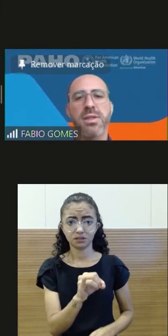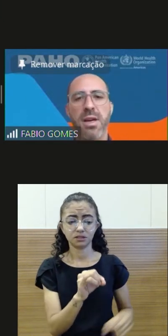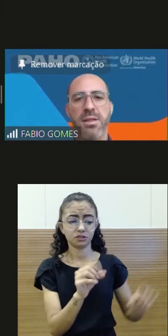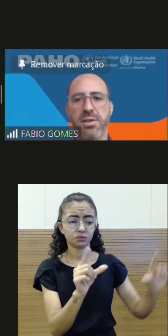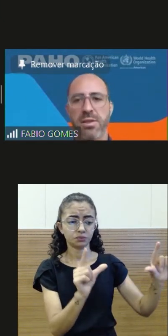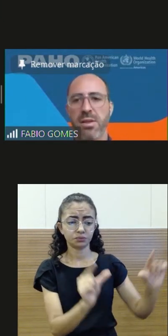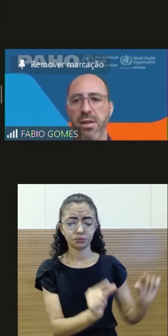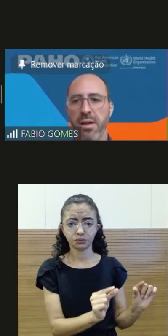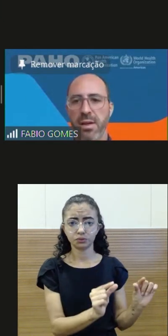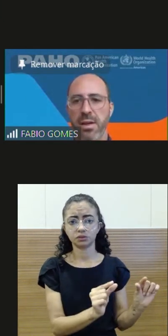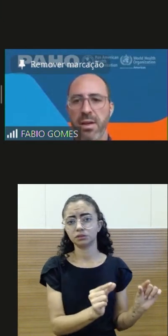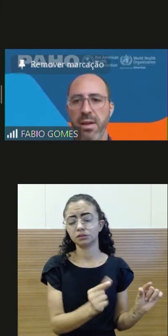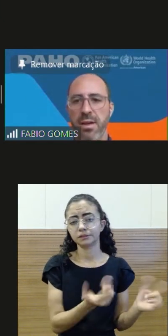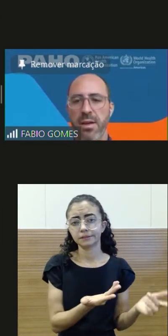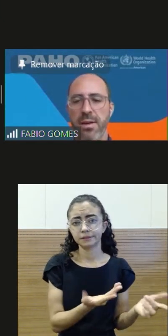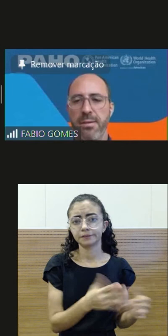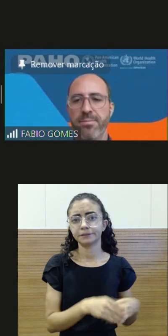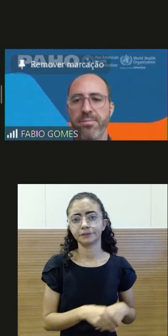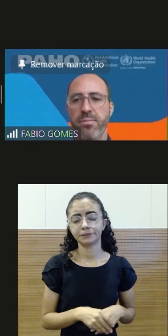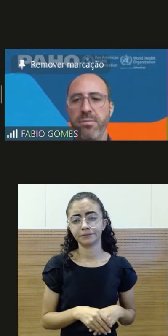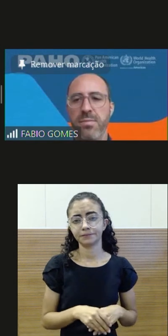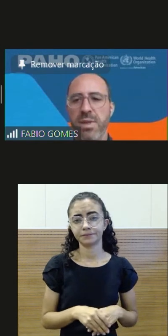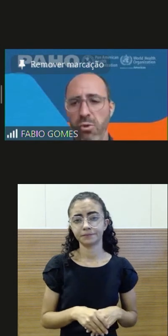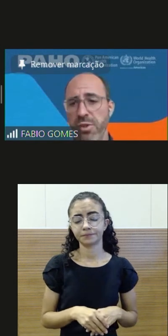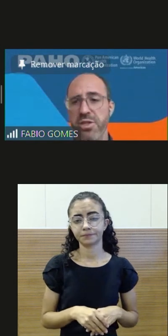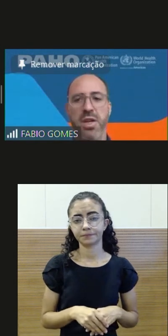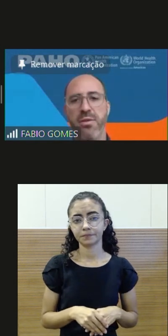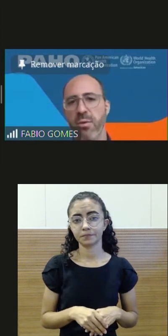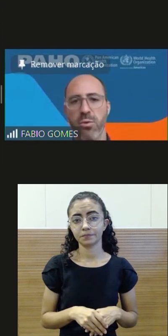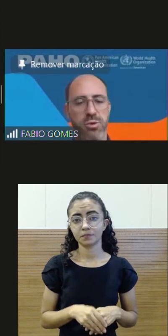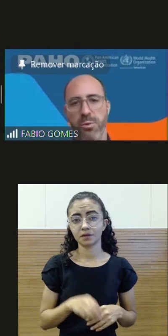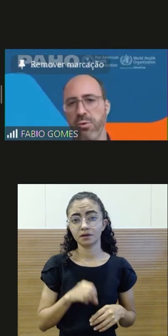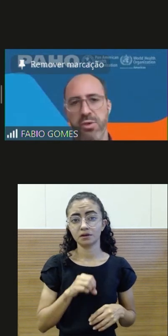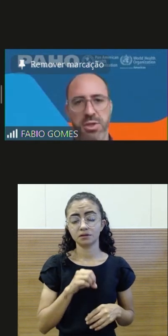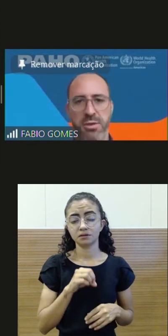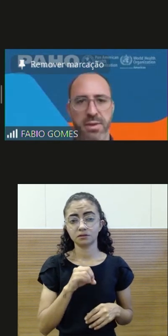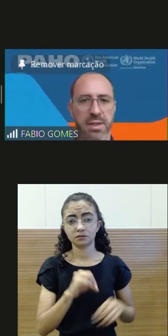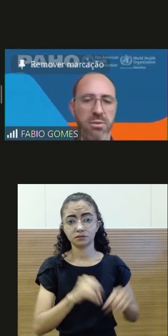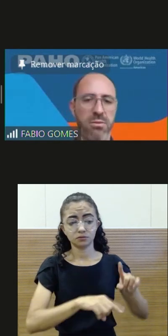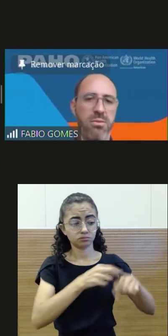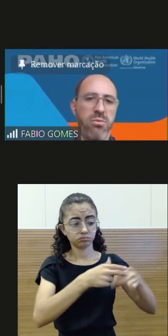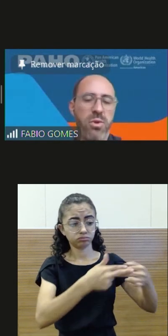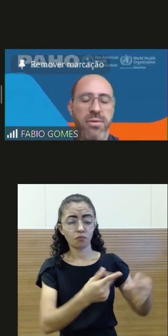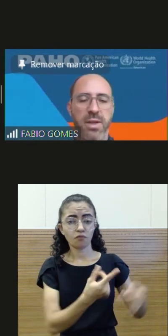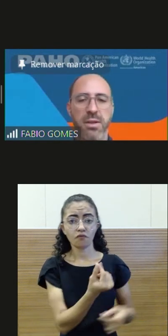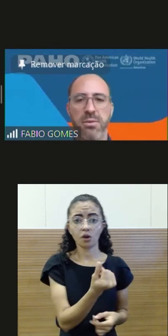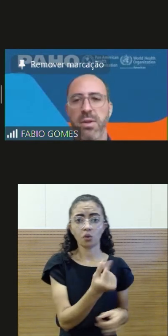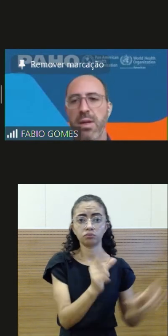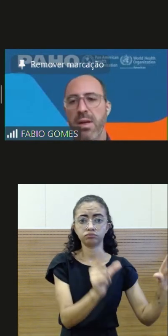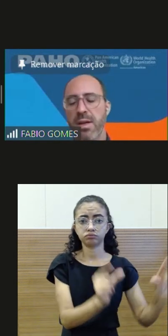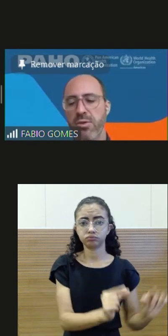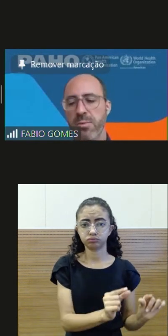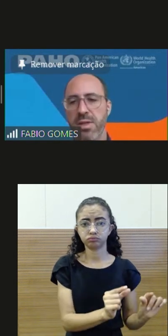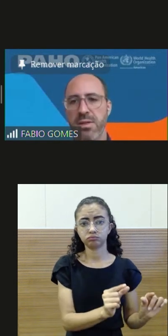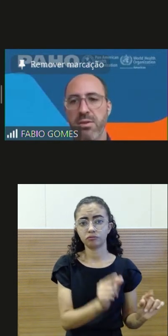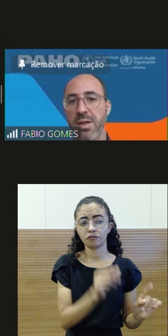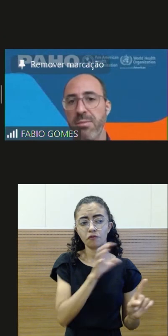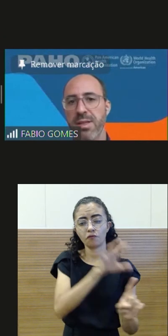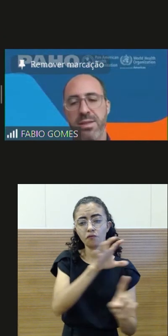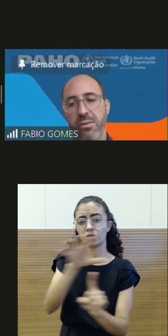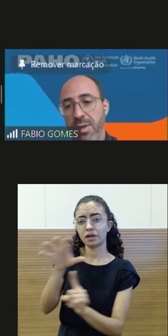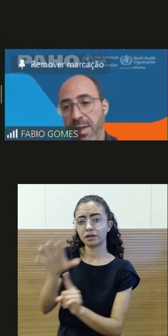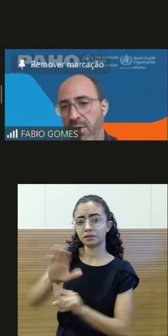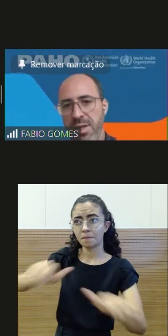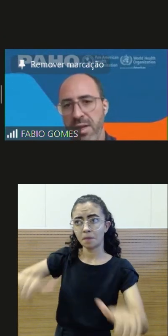confronting the idea that if we eliminate the quantity, if we reformulate the products, that we